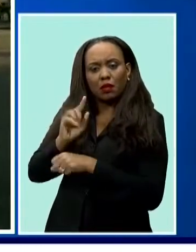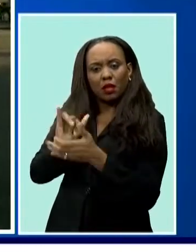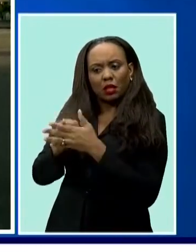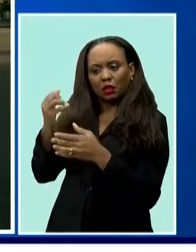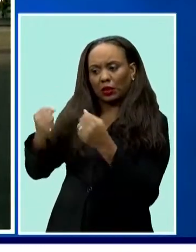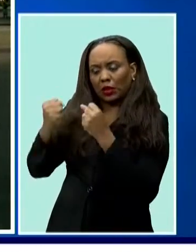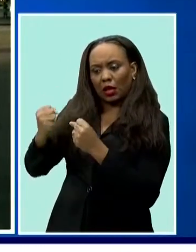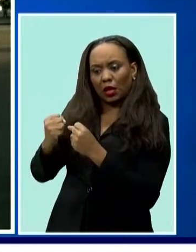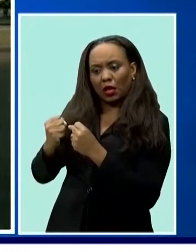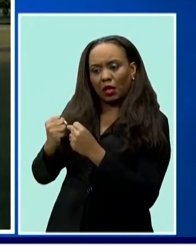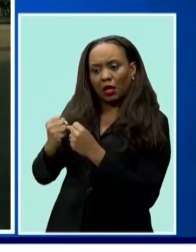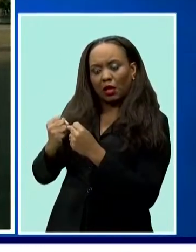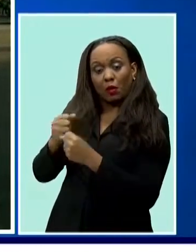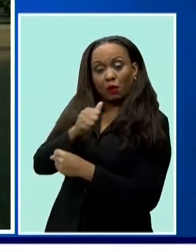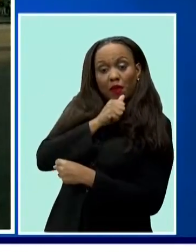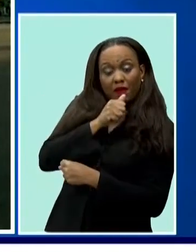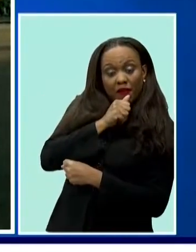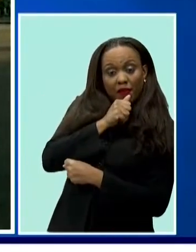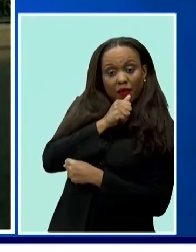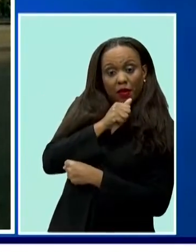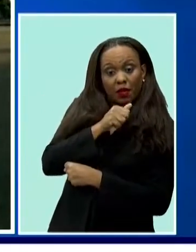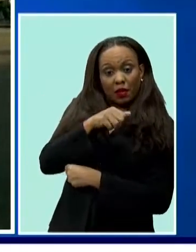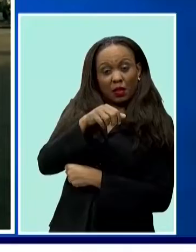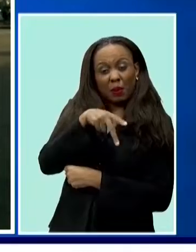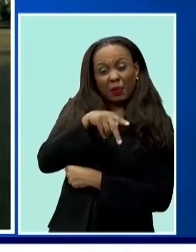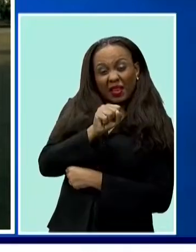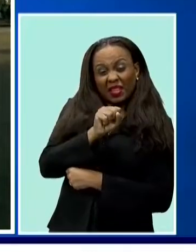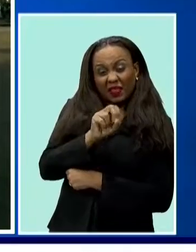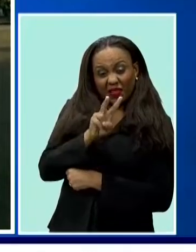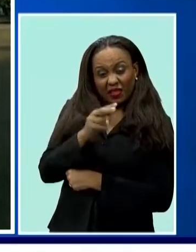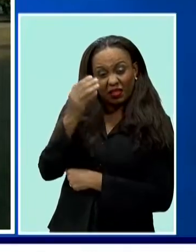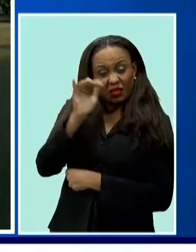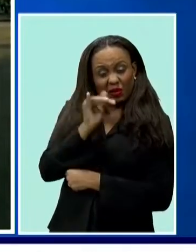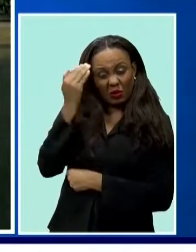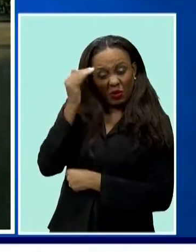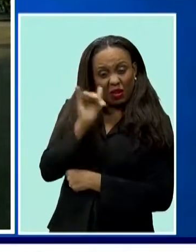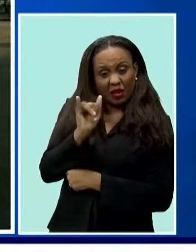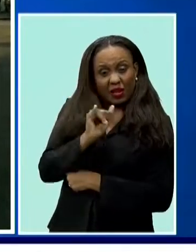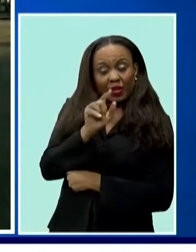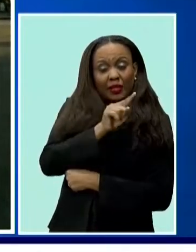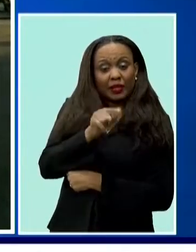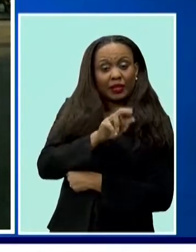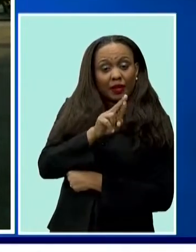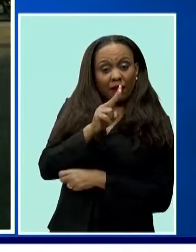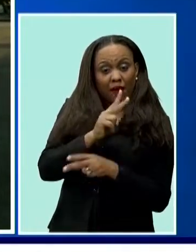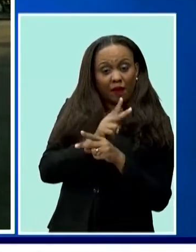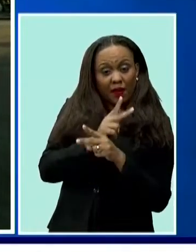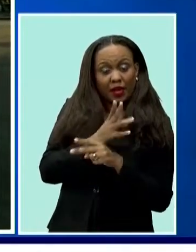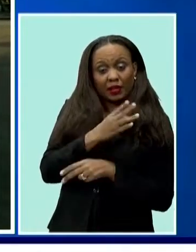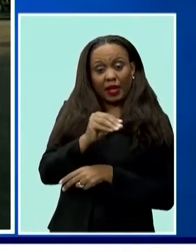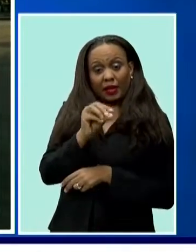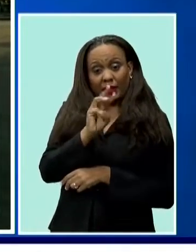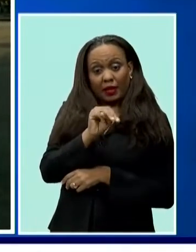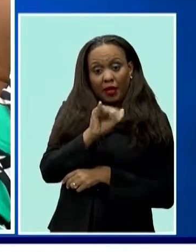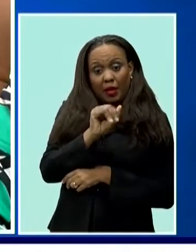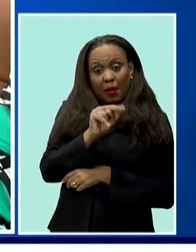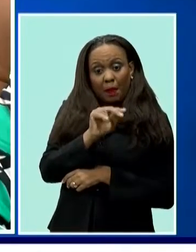that the privately owned PSVs have agreed that they will not charge school children more